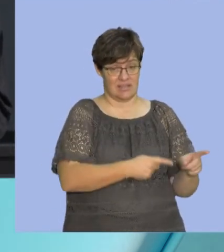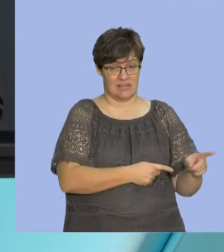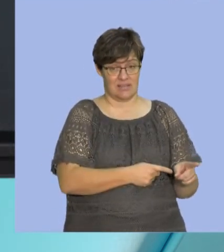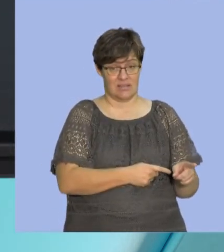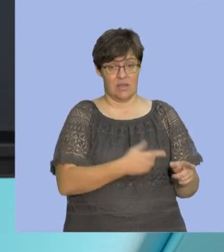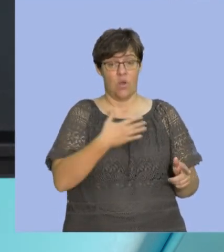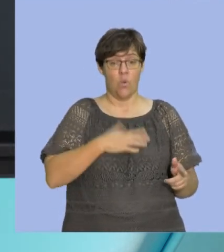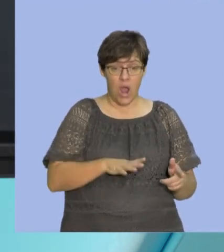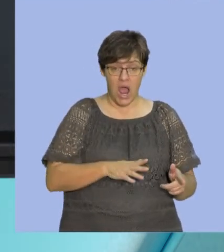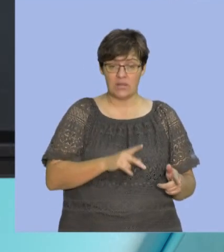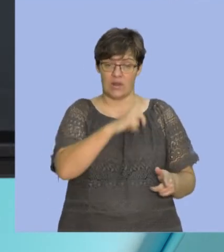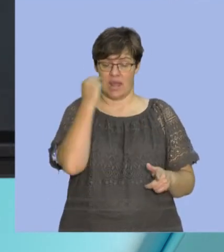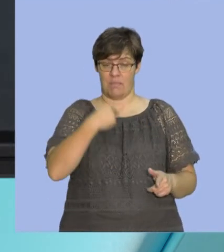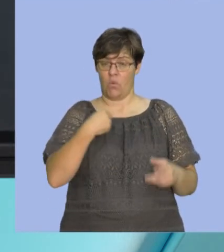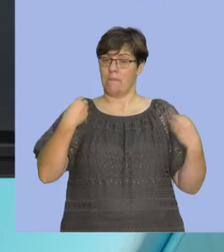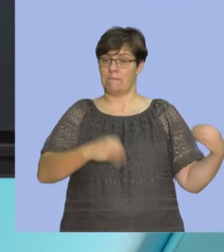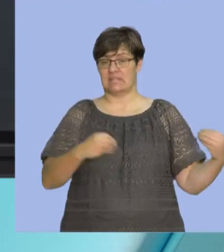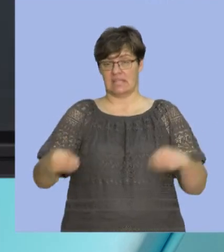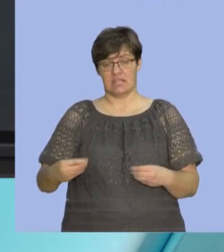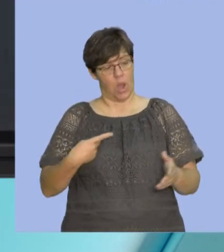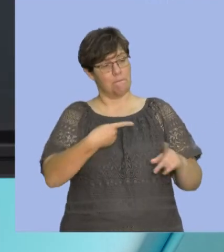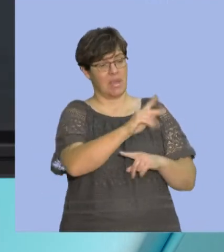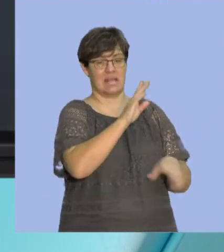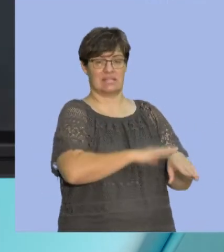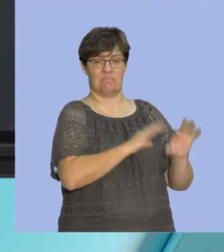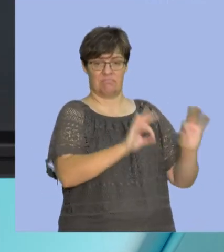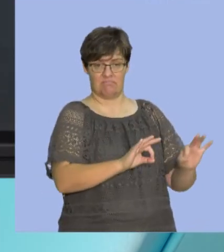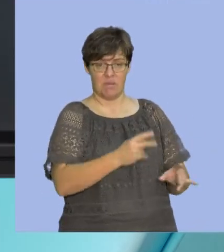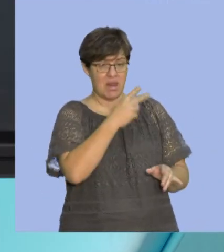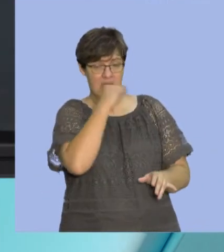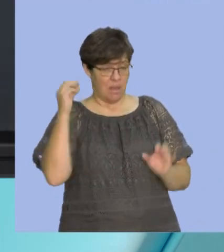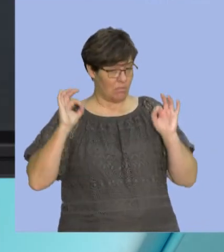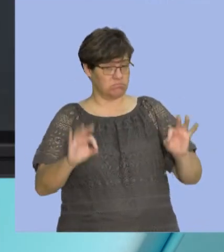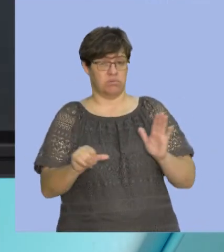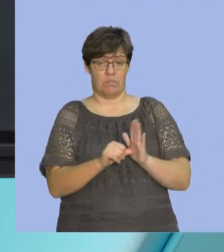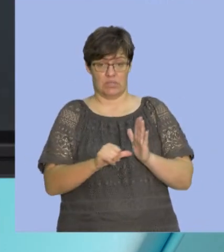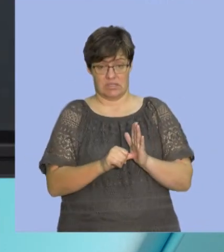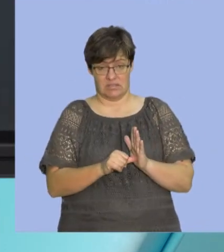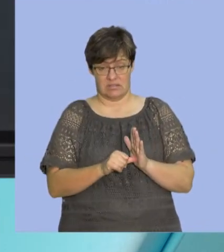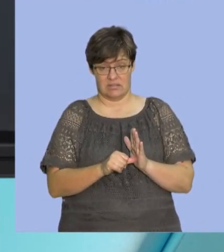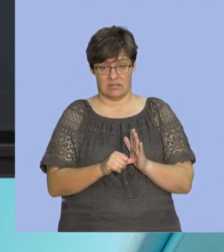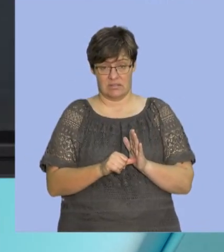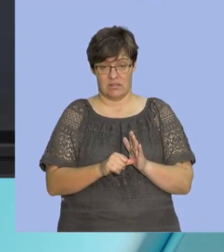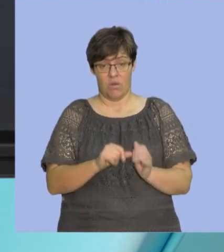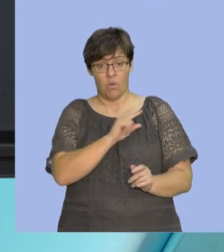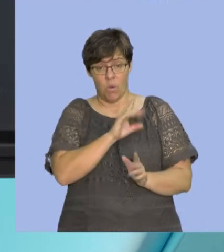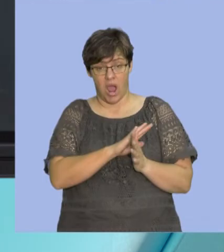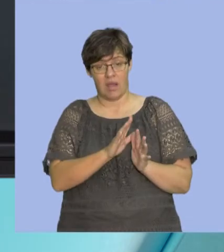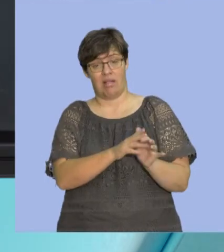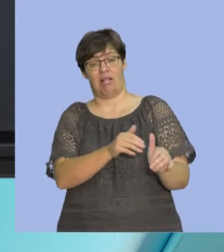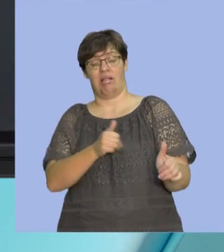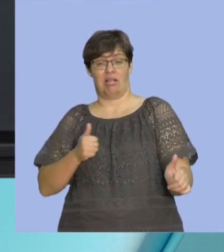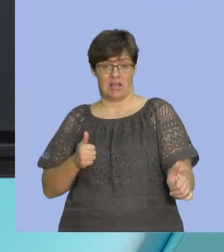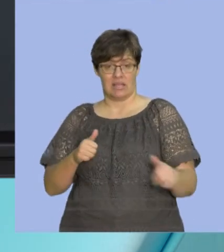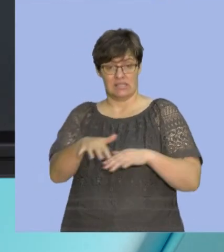want to have a reputation, because we as a business, our reputation is important, because we want to ensure that we do not fall into a